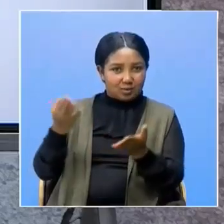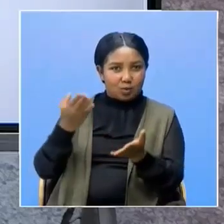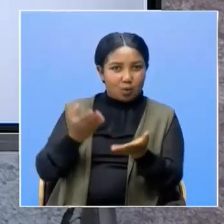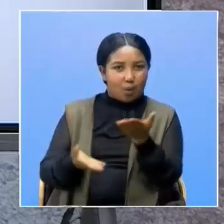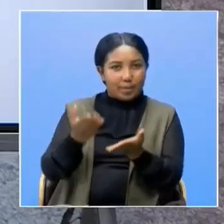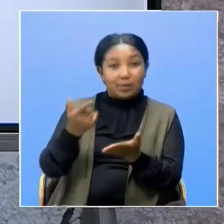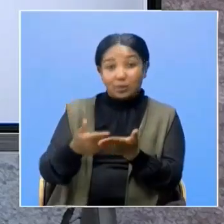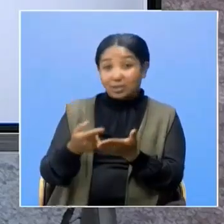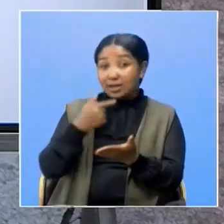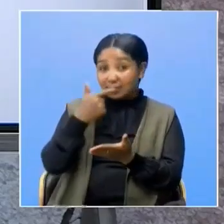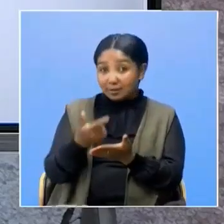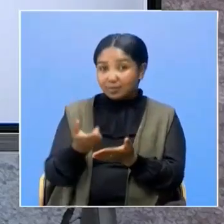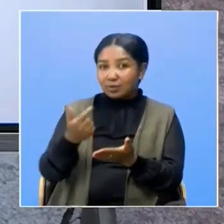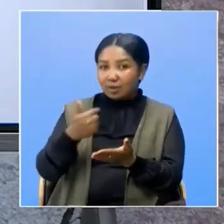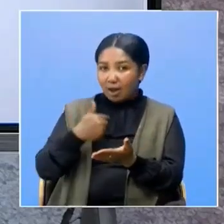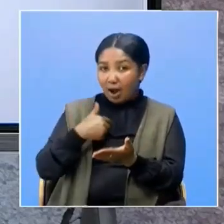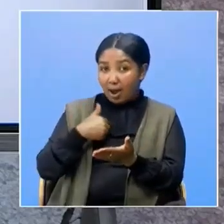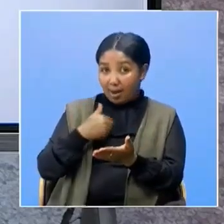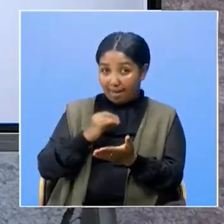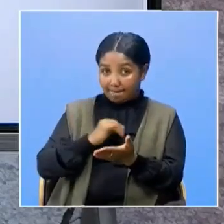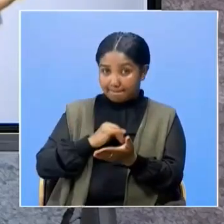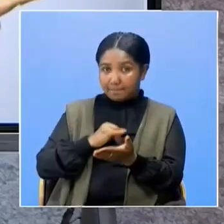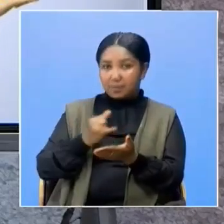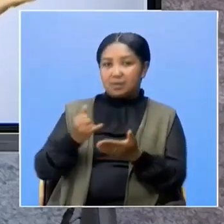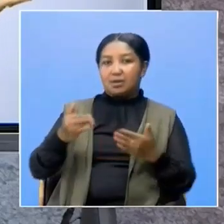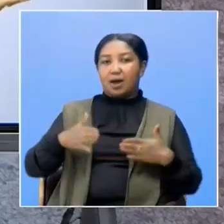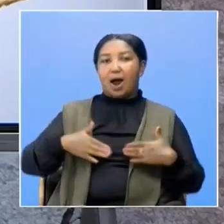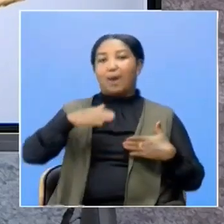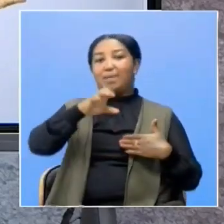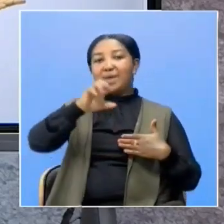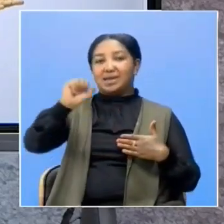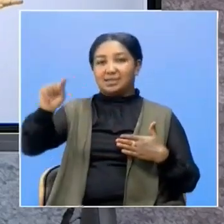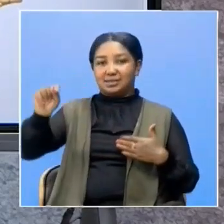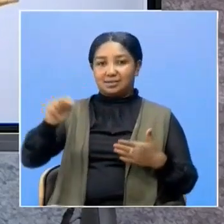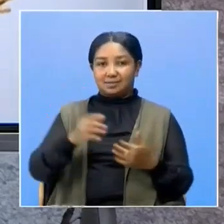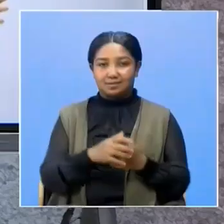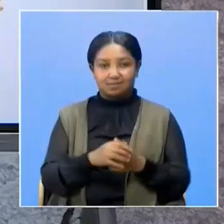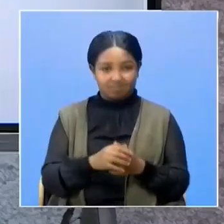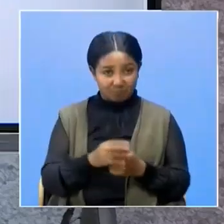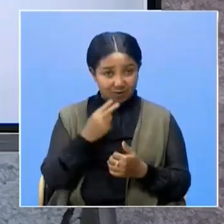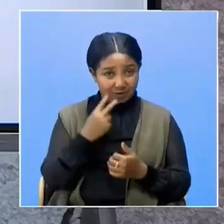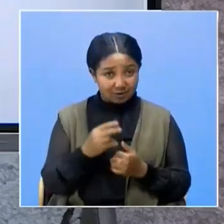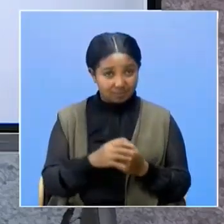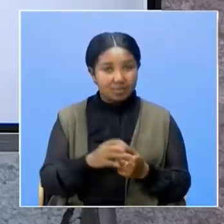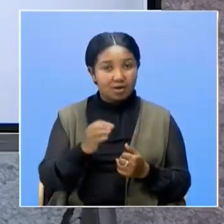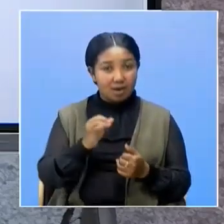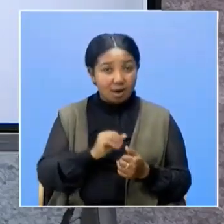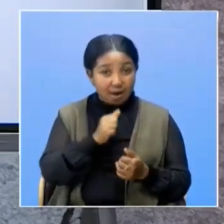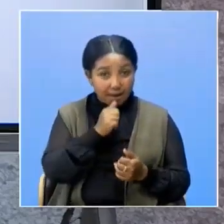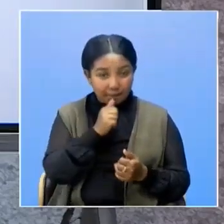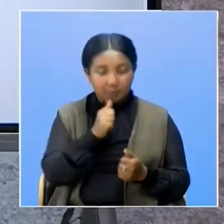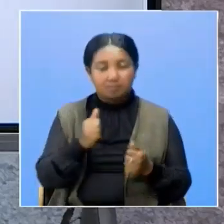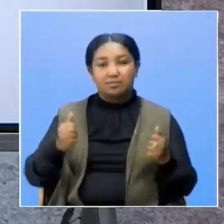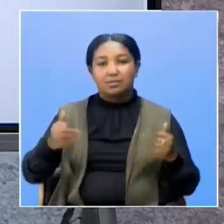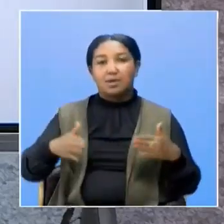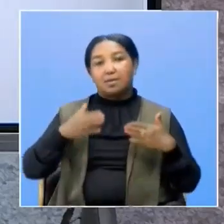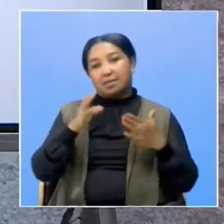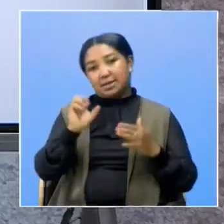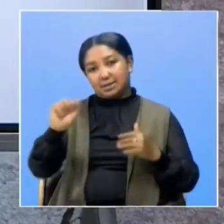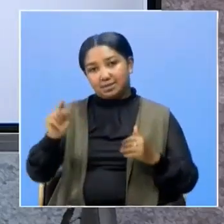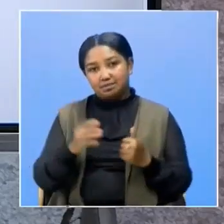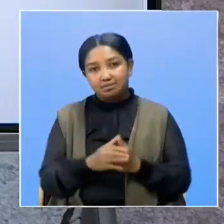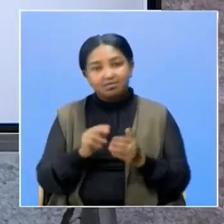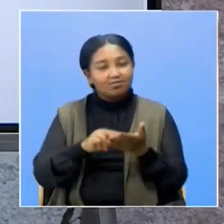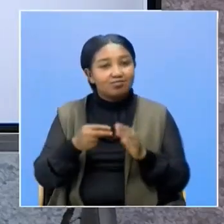time what do I say? I am the happiest. See? I am the happiest. What